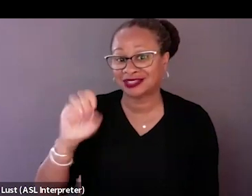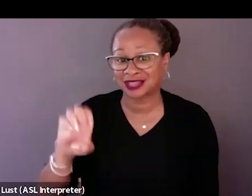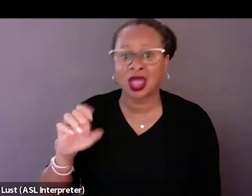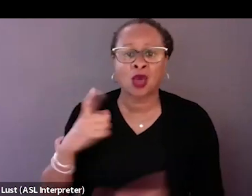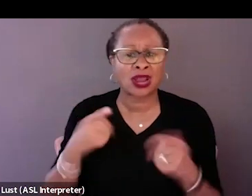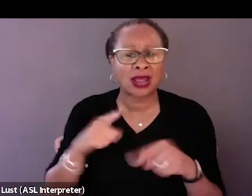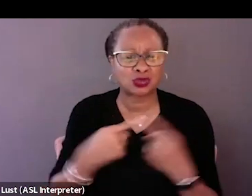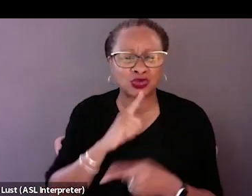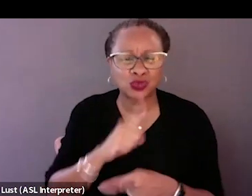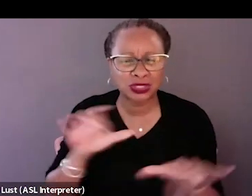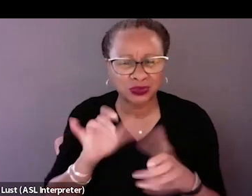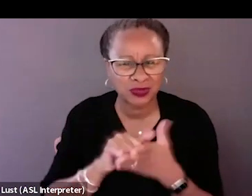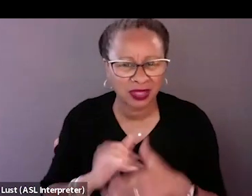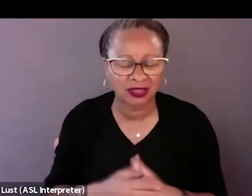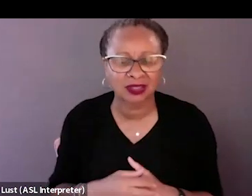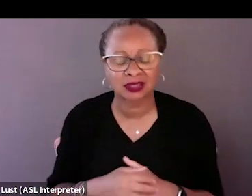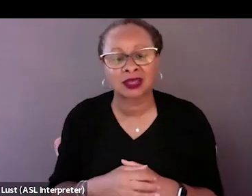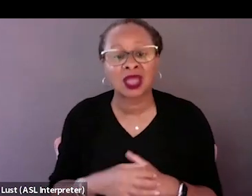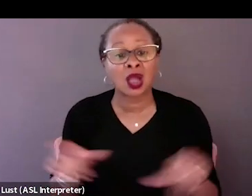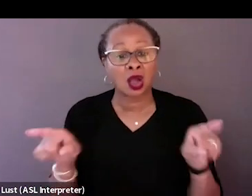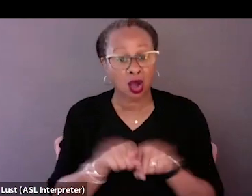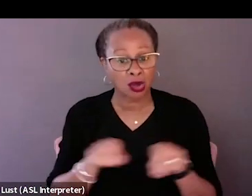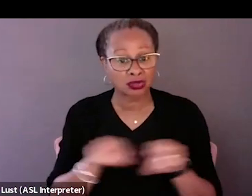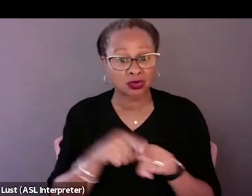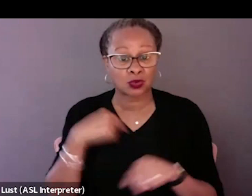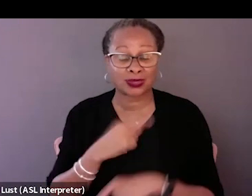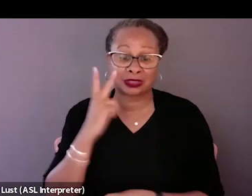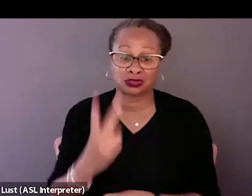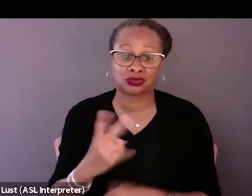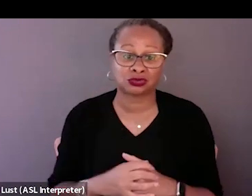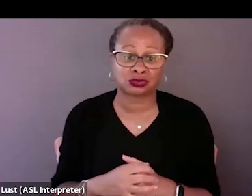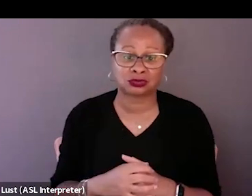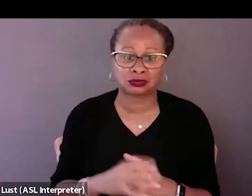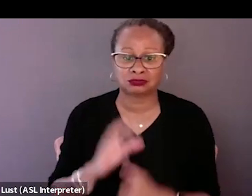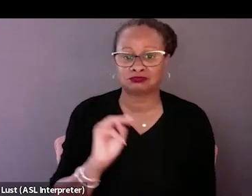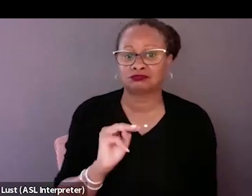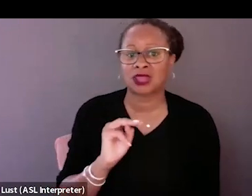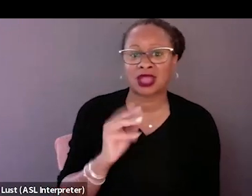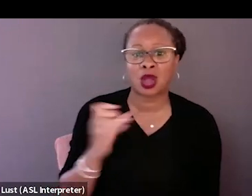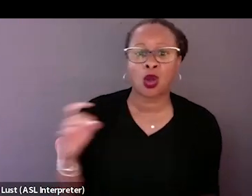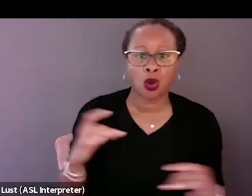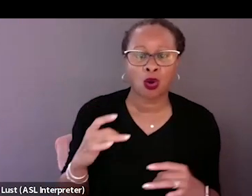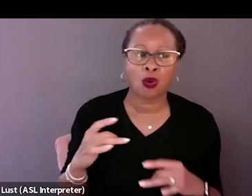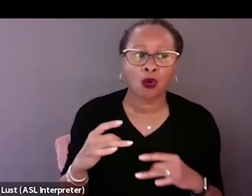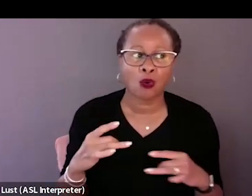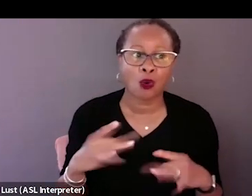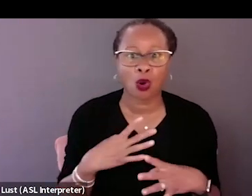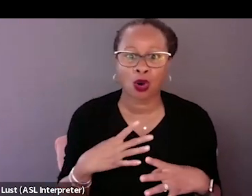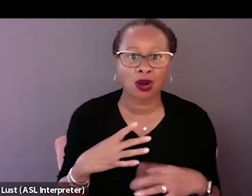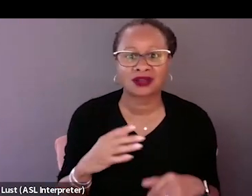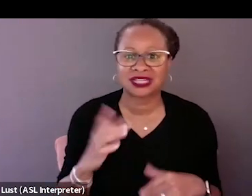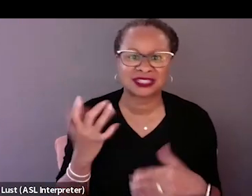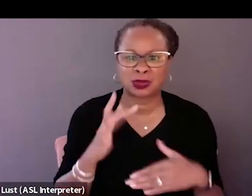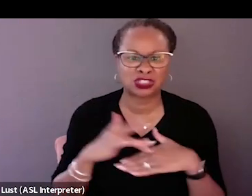literally? But also we looked at like horror, for example, was something that we were like touching on